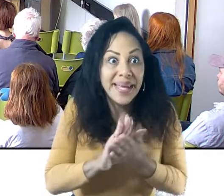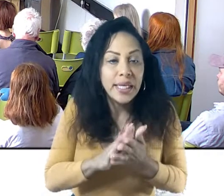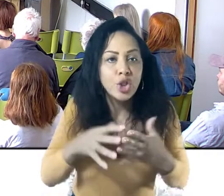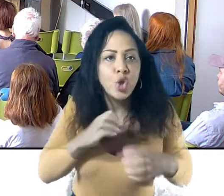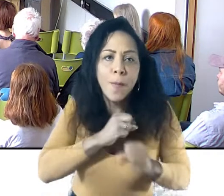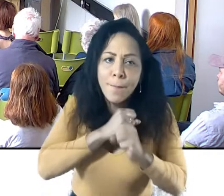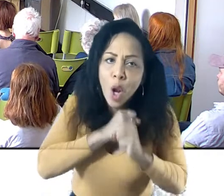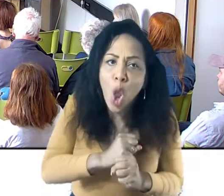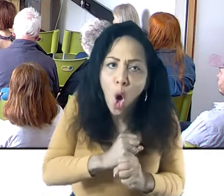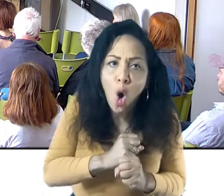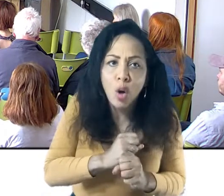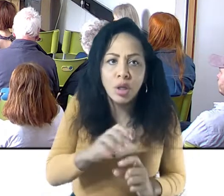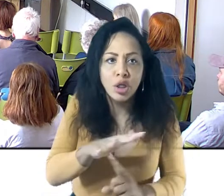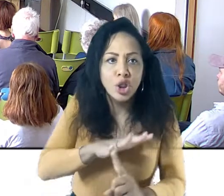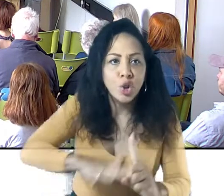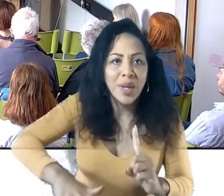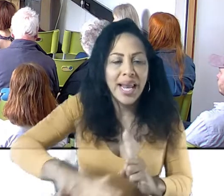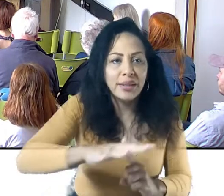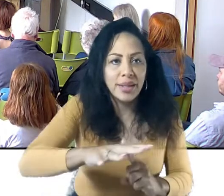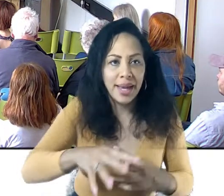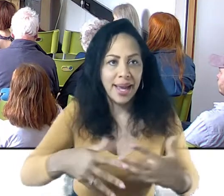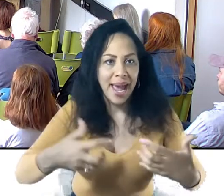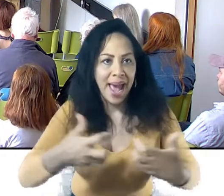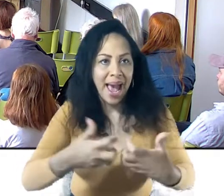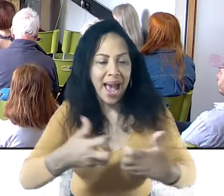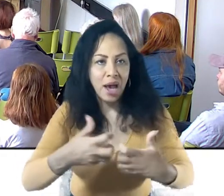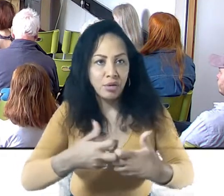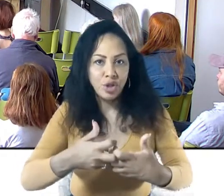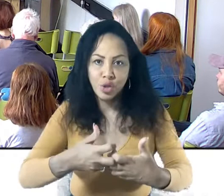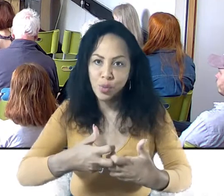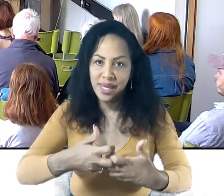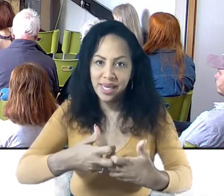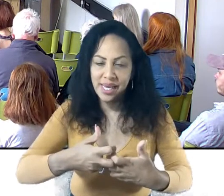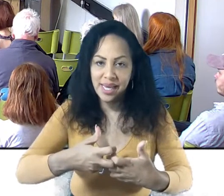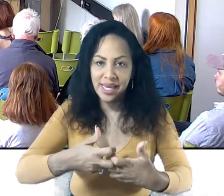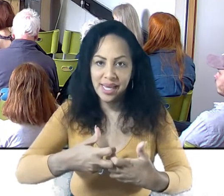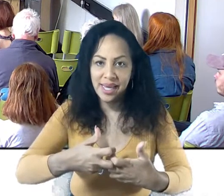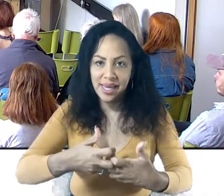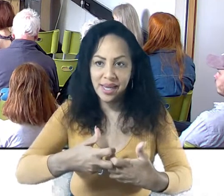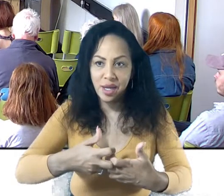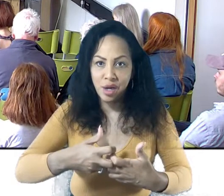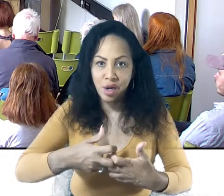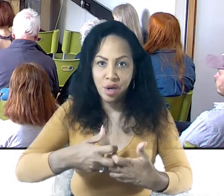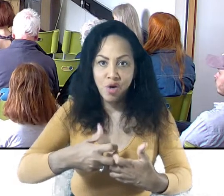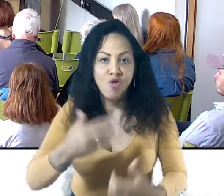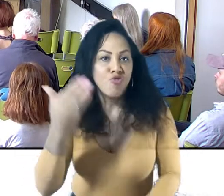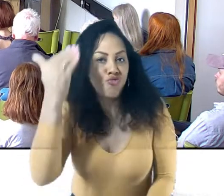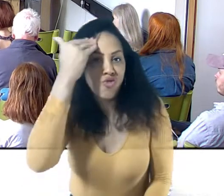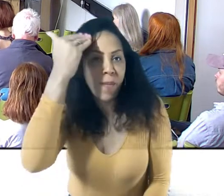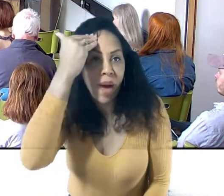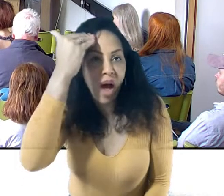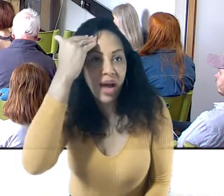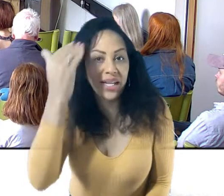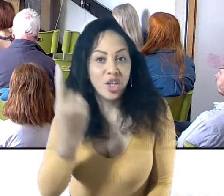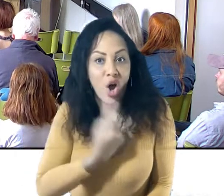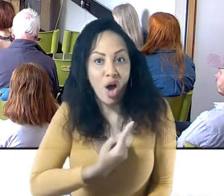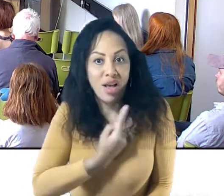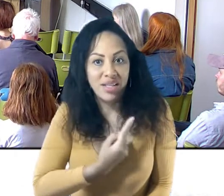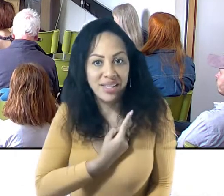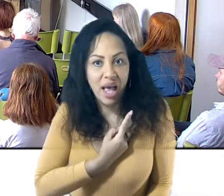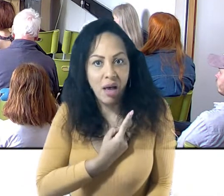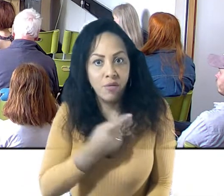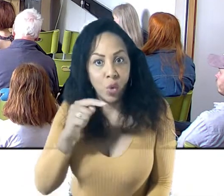that again as part of our journey towards living on this planet in a way that